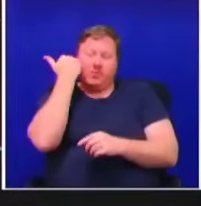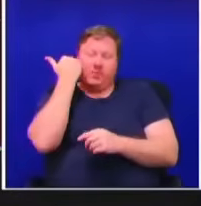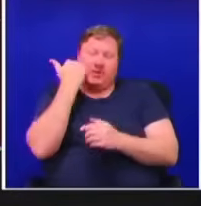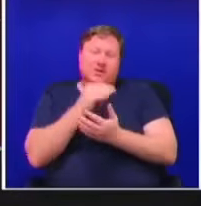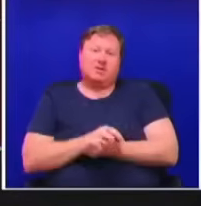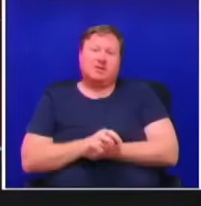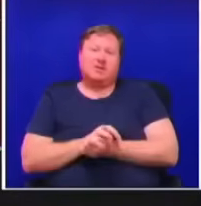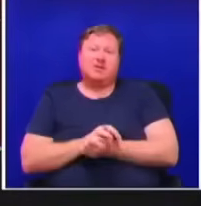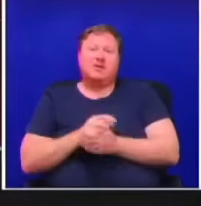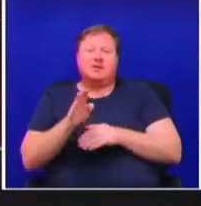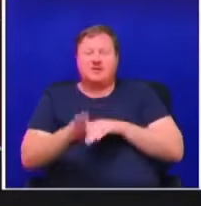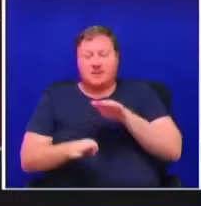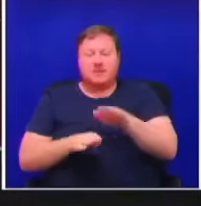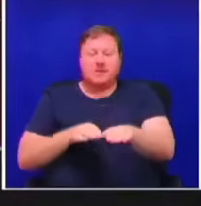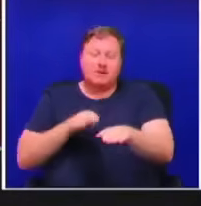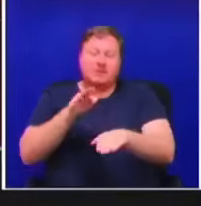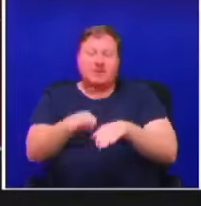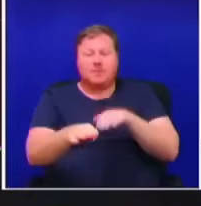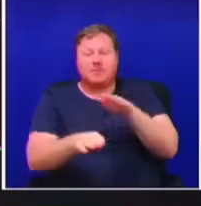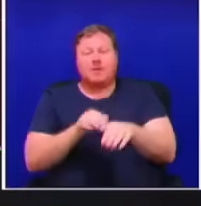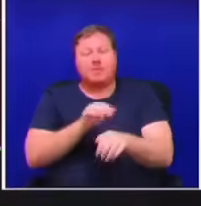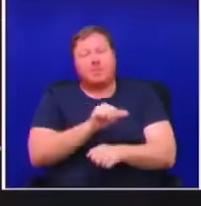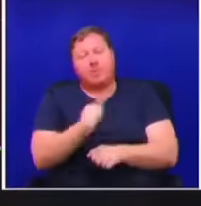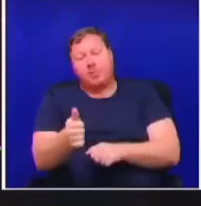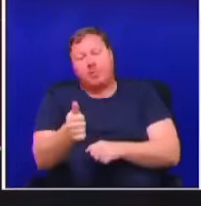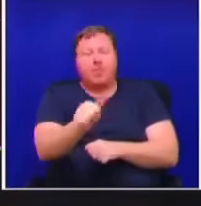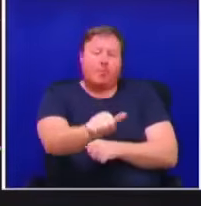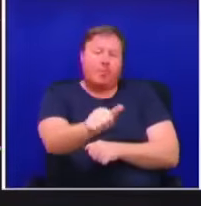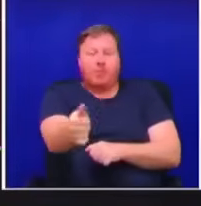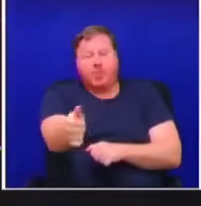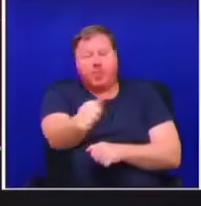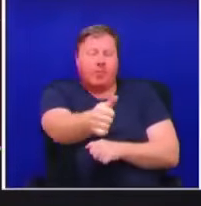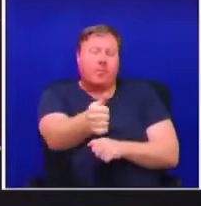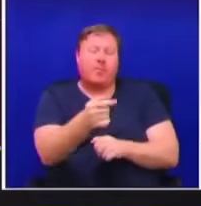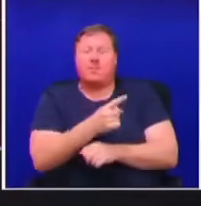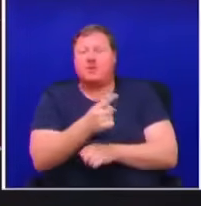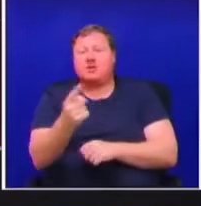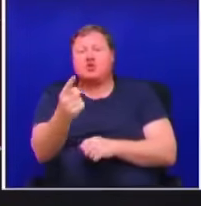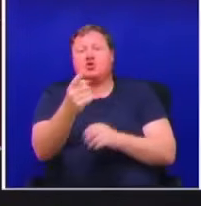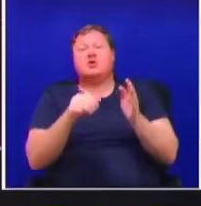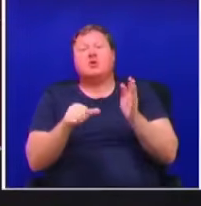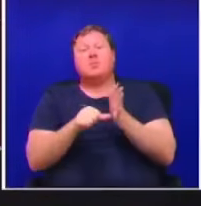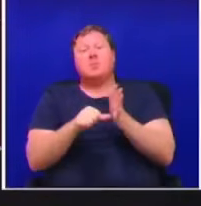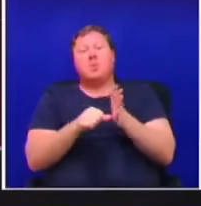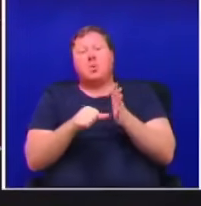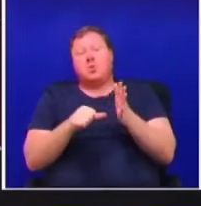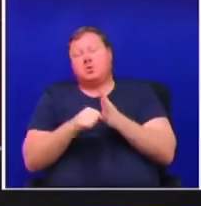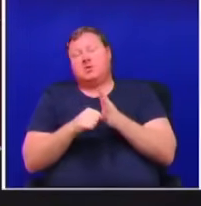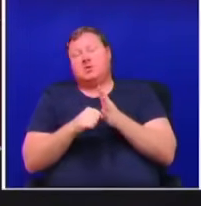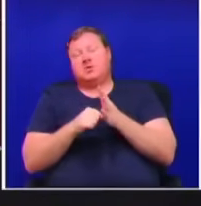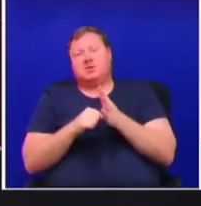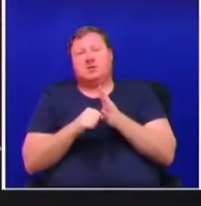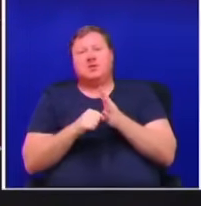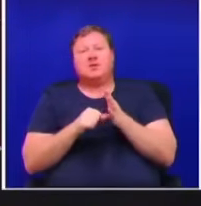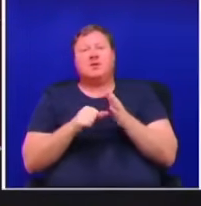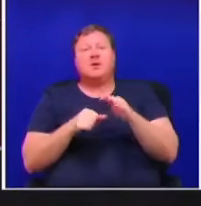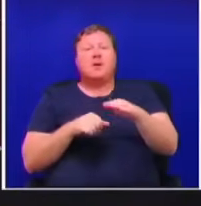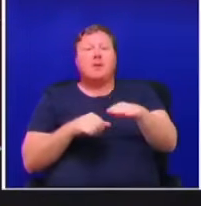steps, Madam Speaker, are essential to ensure that the Post